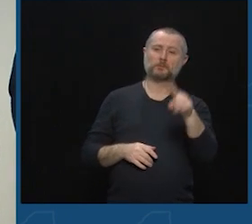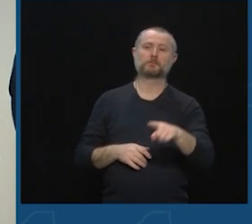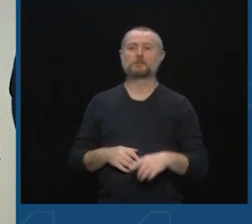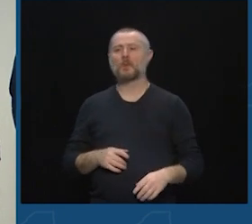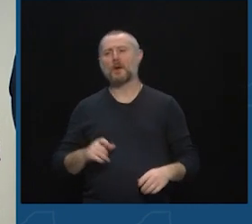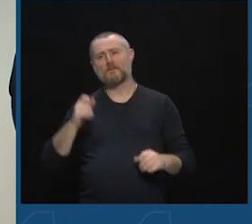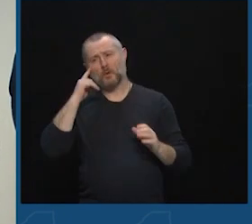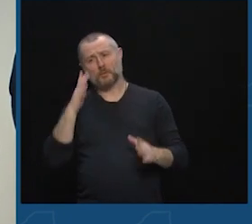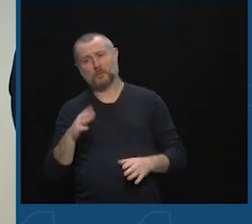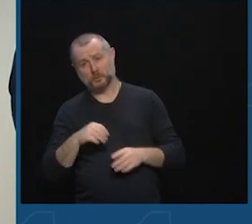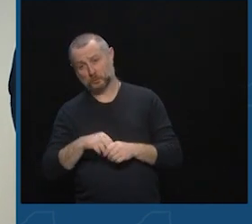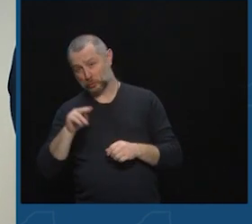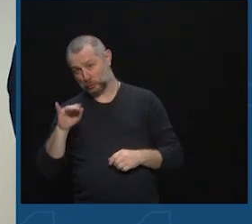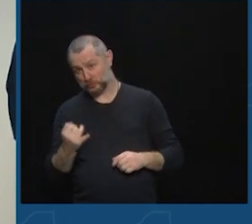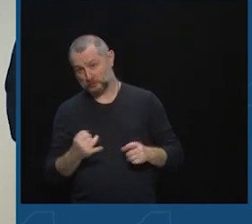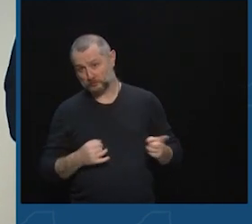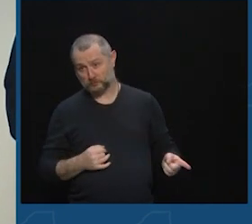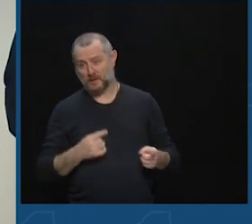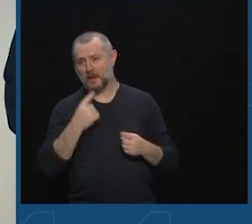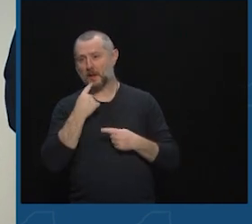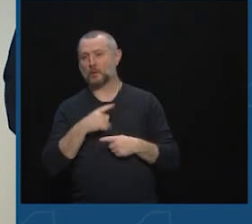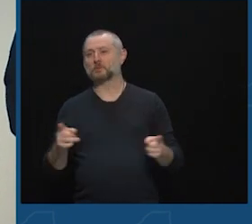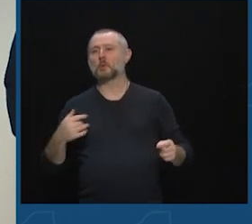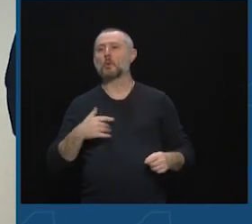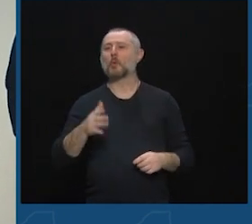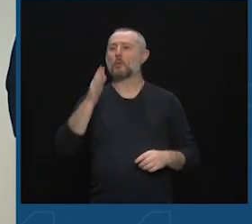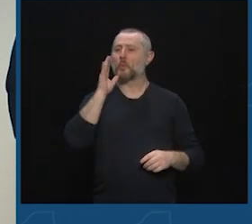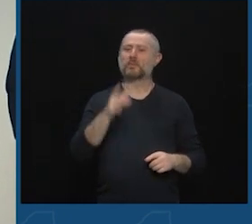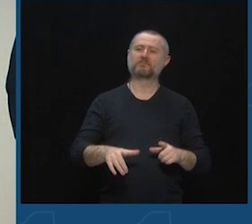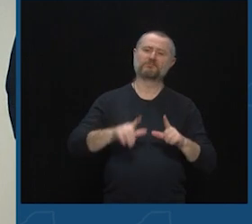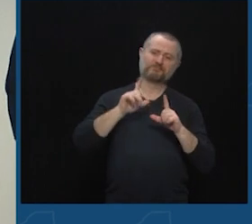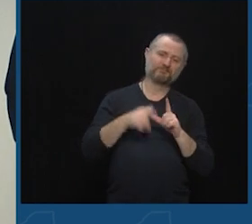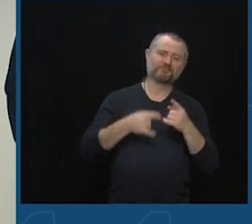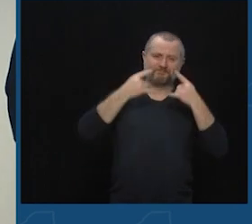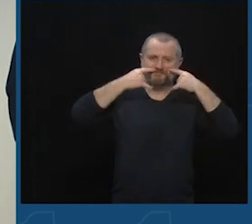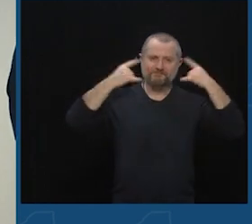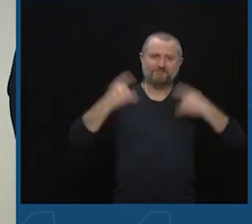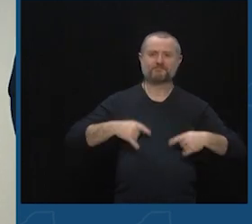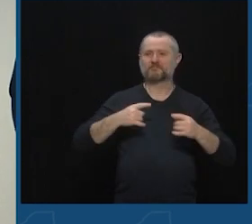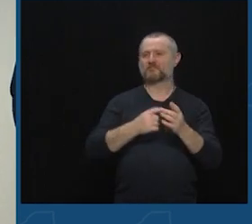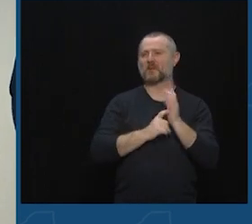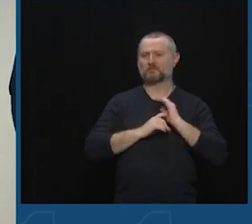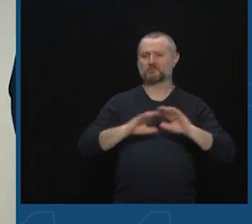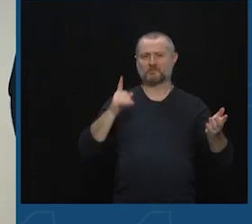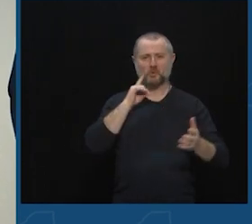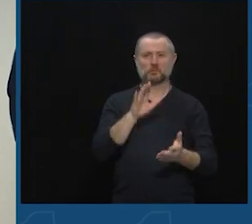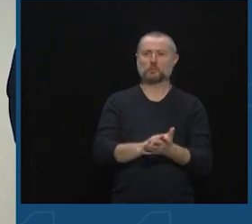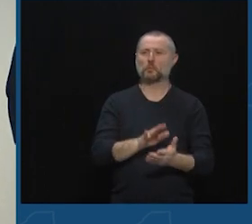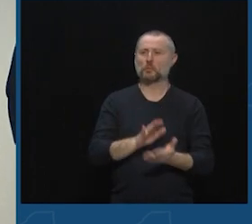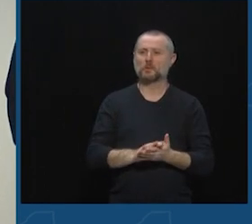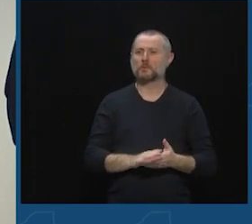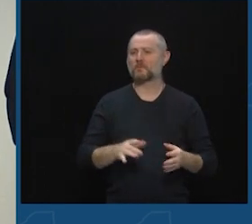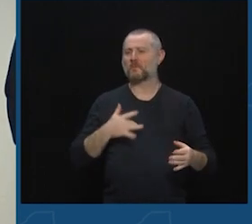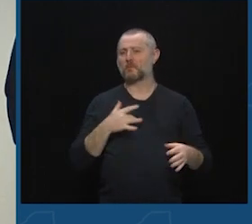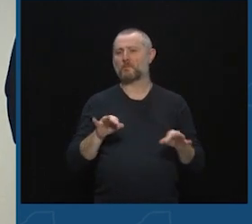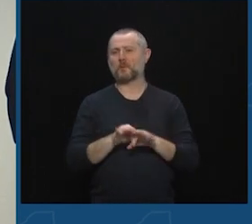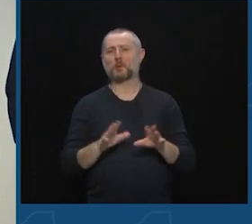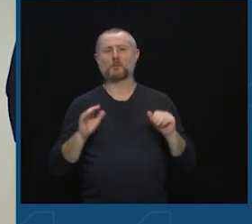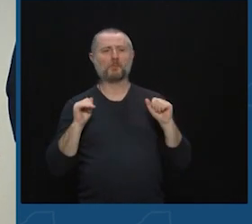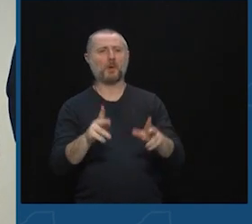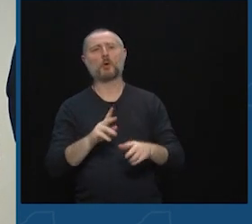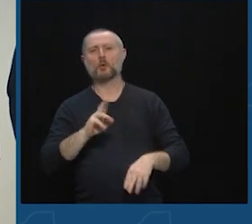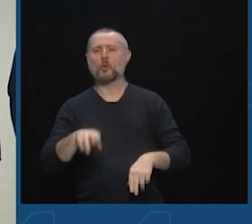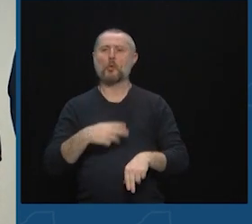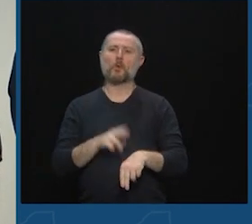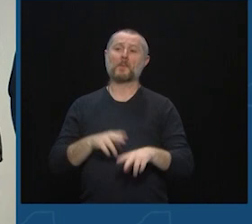Murphy, has announced that he's going to be rescinding the state's mask mandate in schools. He said that's an important return to normalcy. Do you